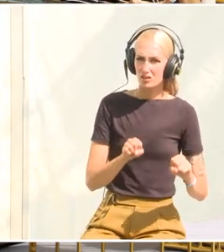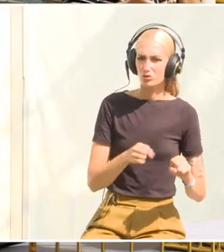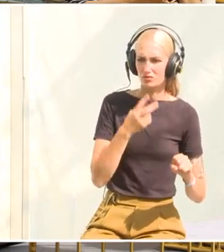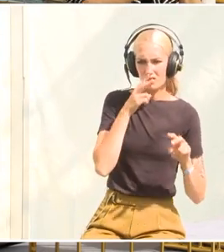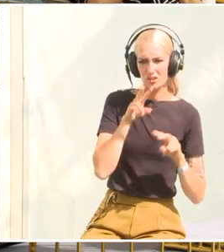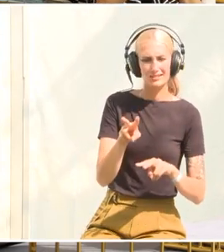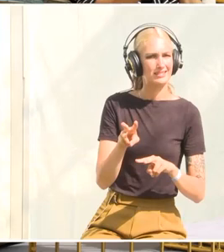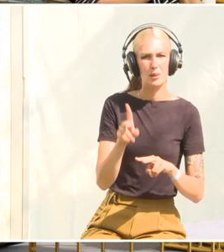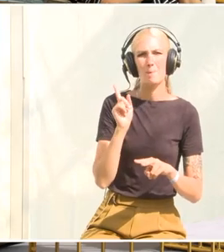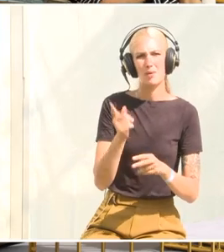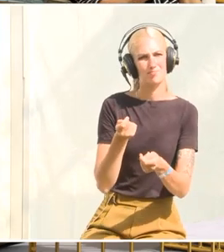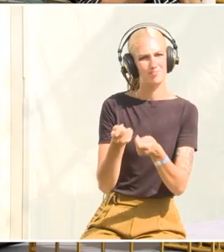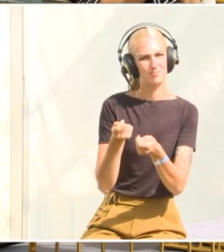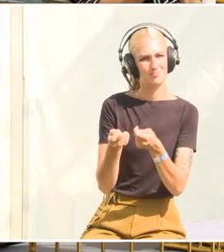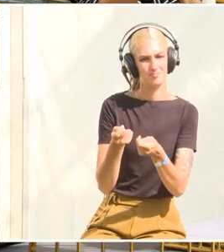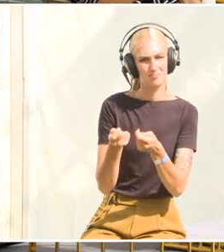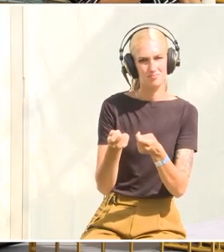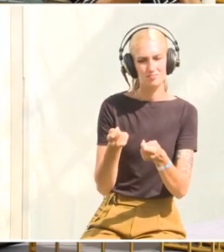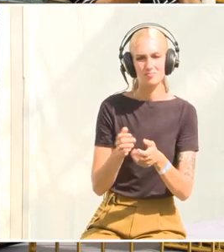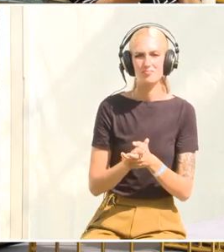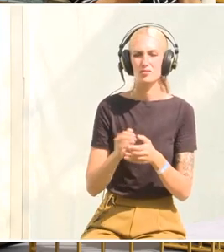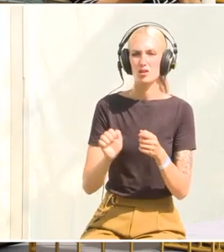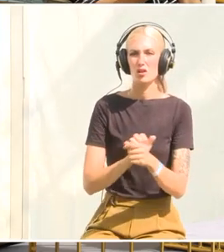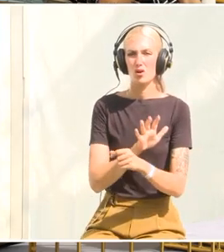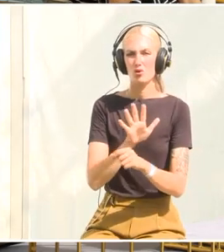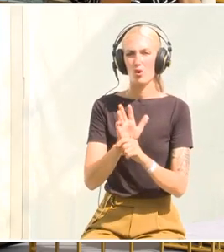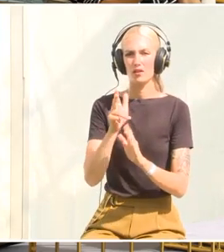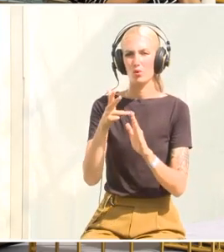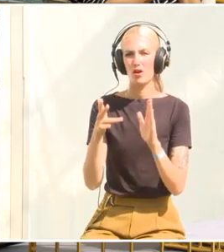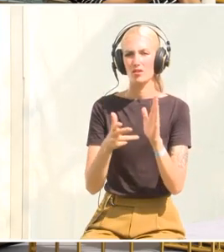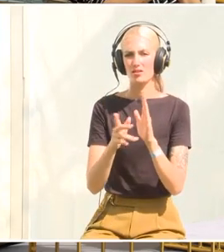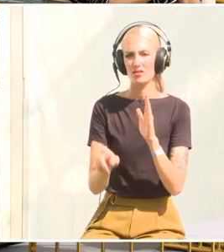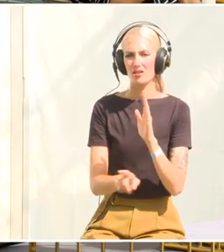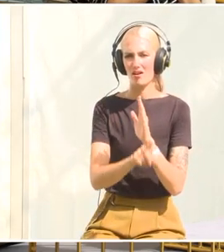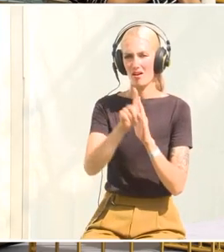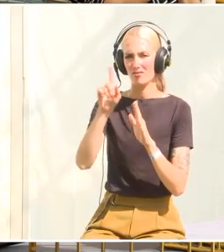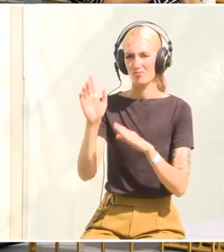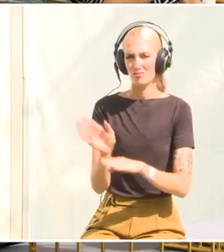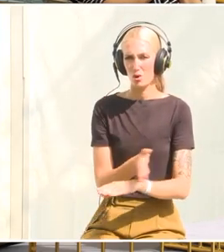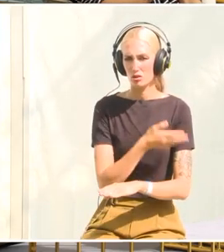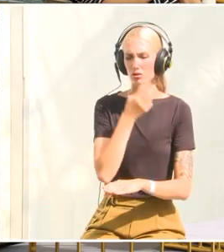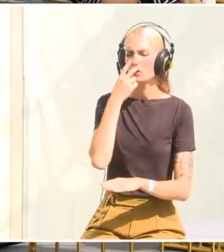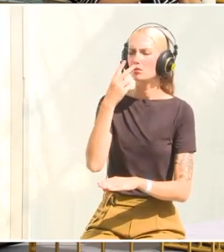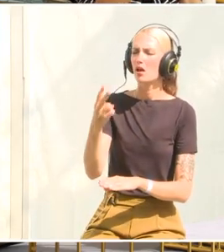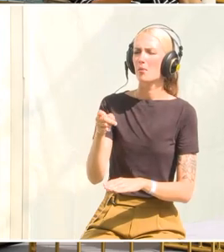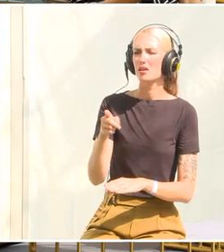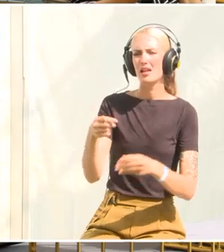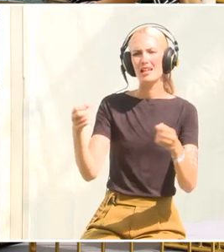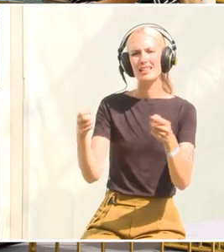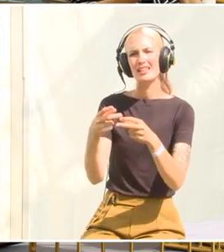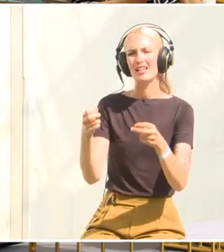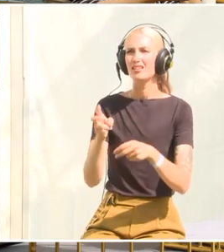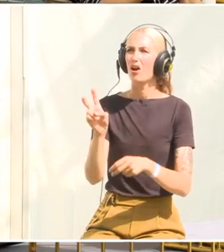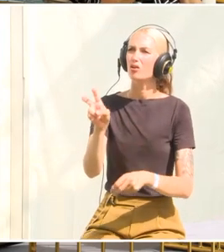it. So you kind of, since the COVID-19 especially, you have seen an emergence of not necessarily digital